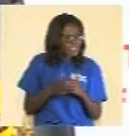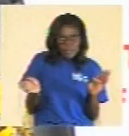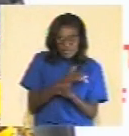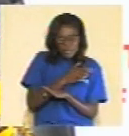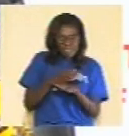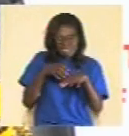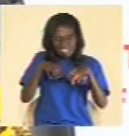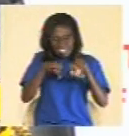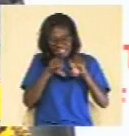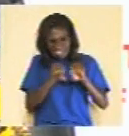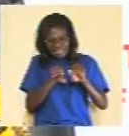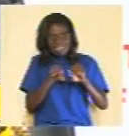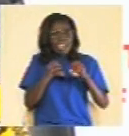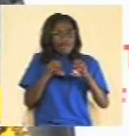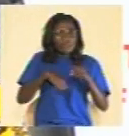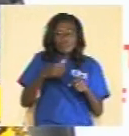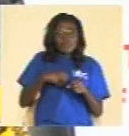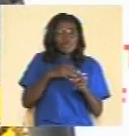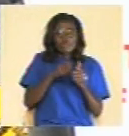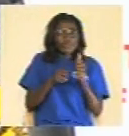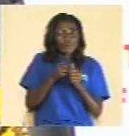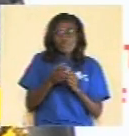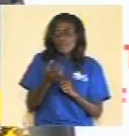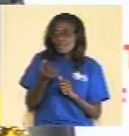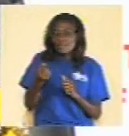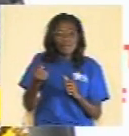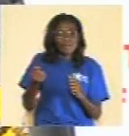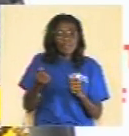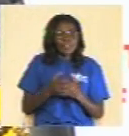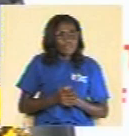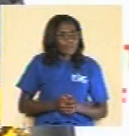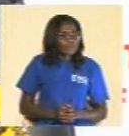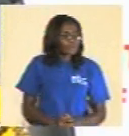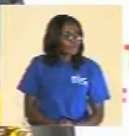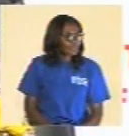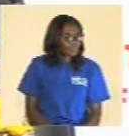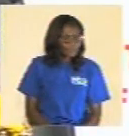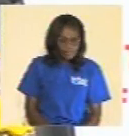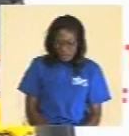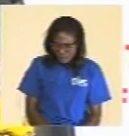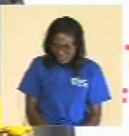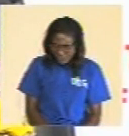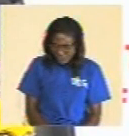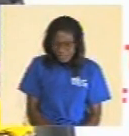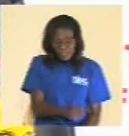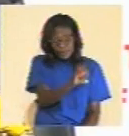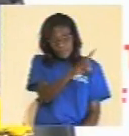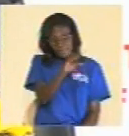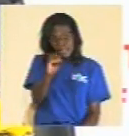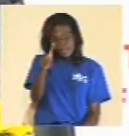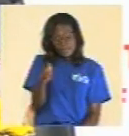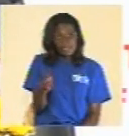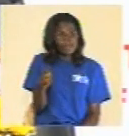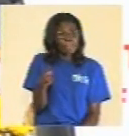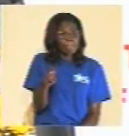Elimination of leprosy, like by definition, we want it to be one case per 10,000